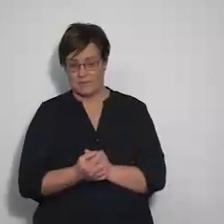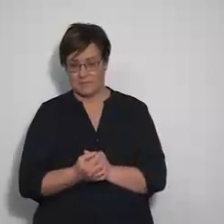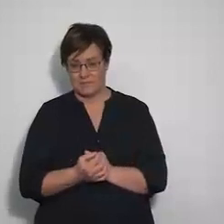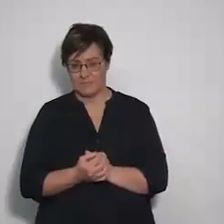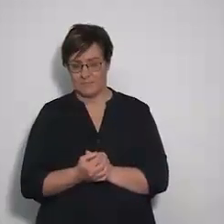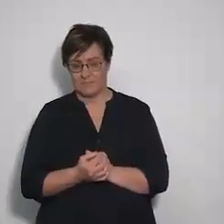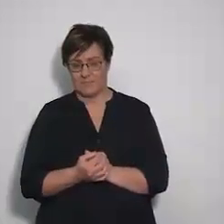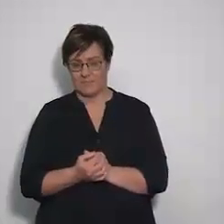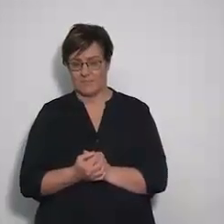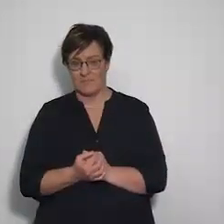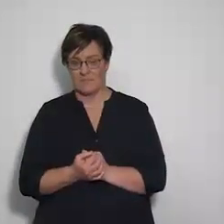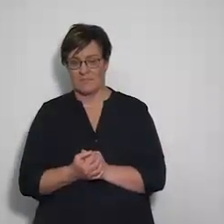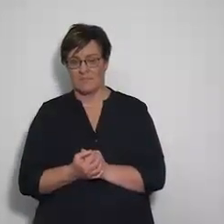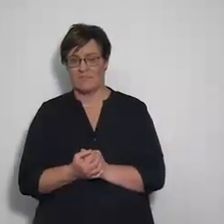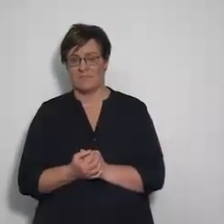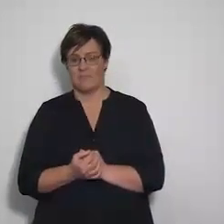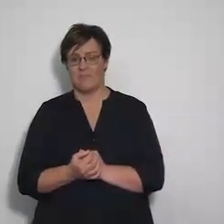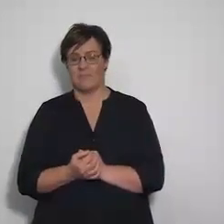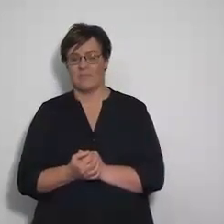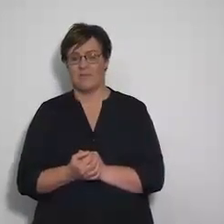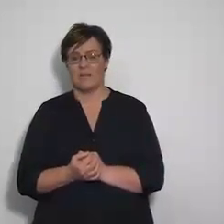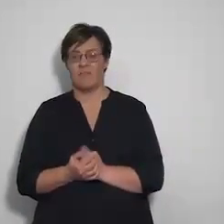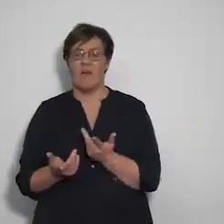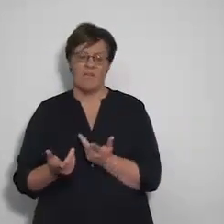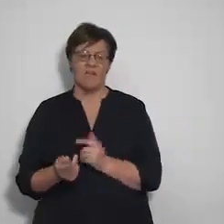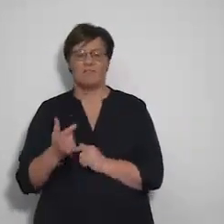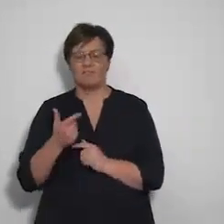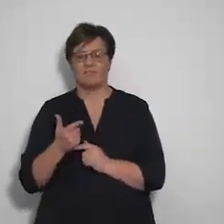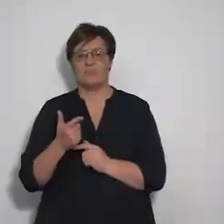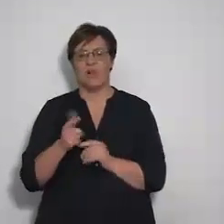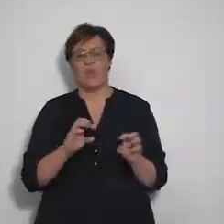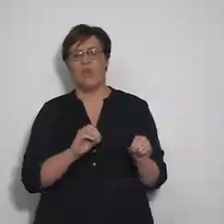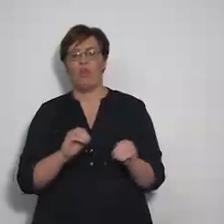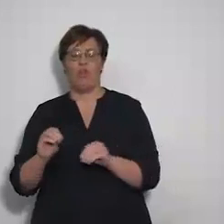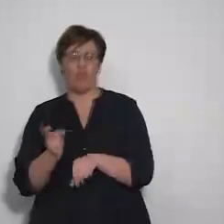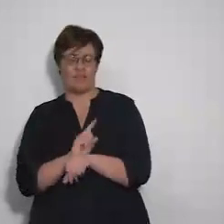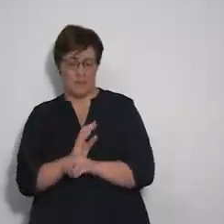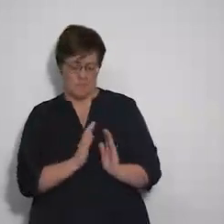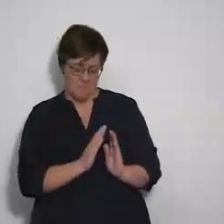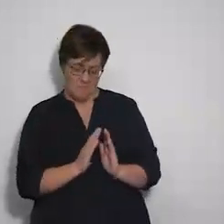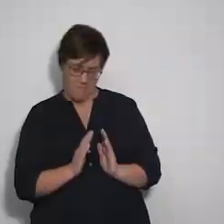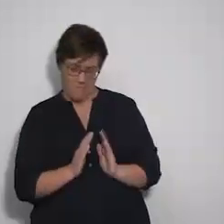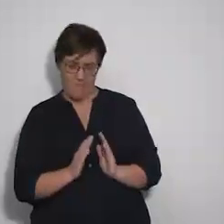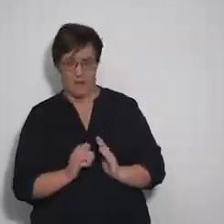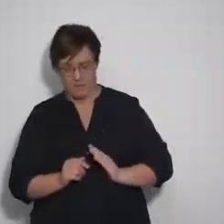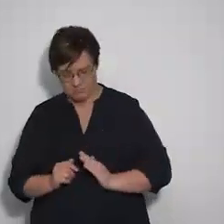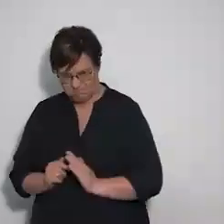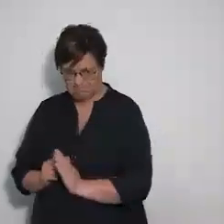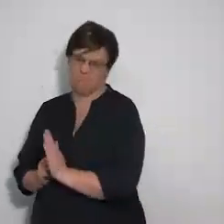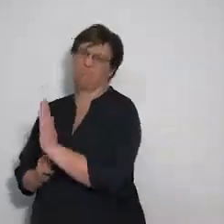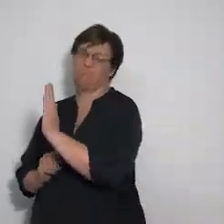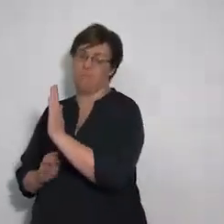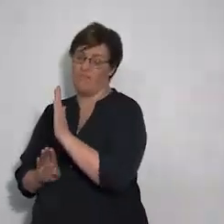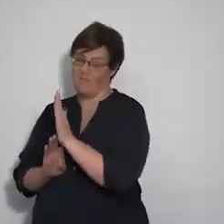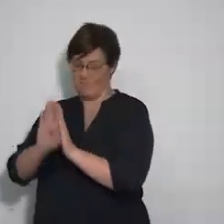first going to be taking place. So we can see that we'll have a bit of a lag phase, and then